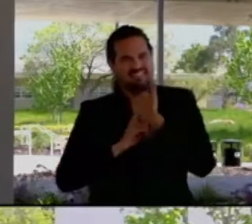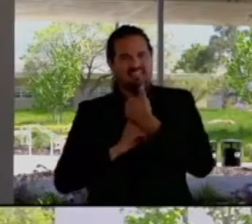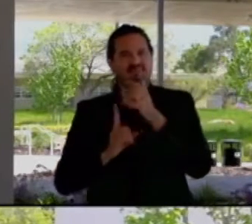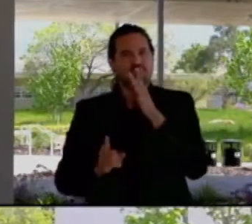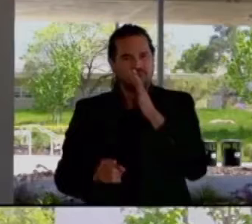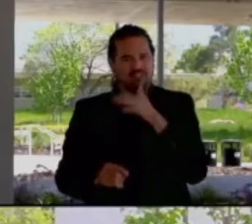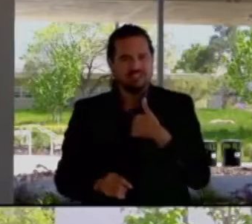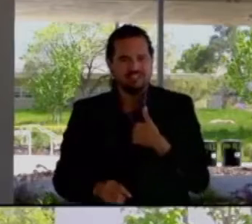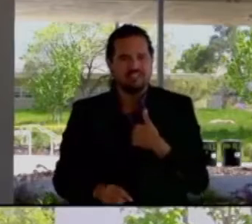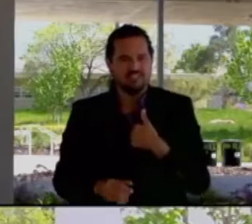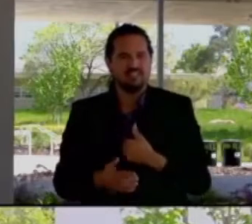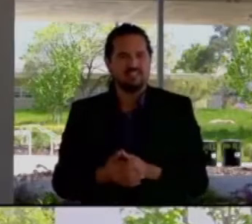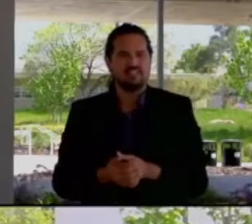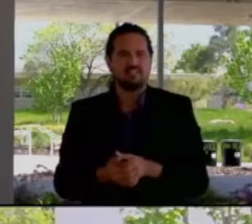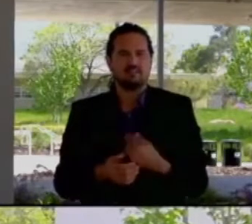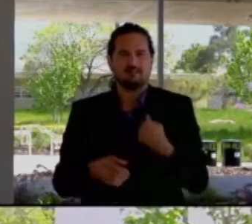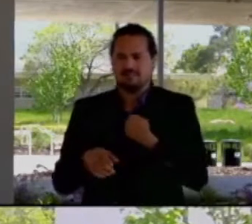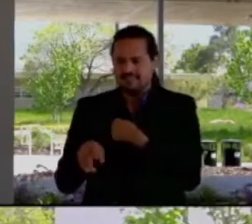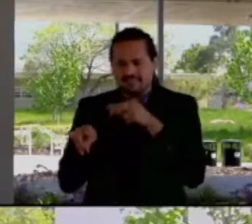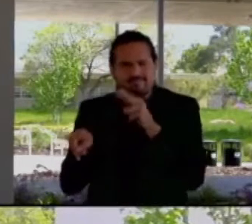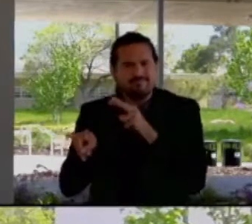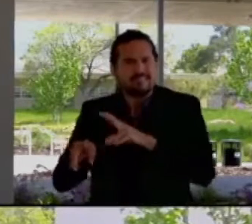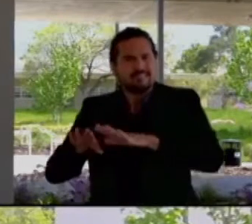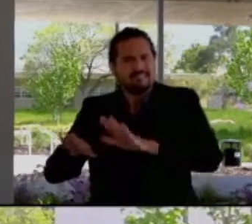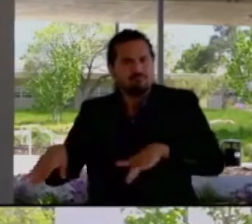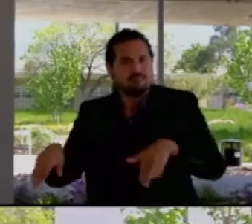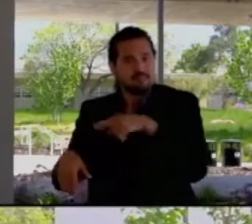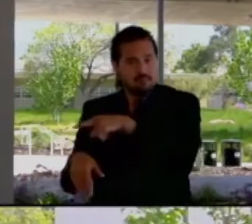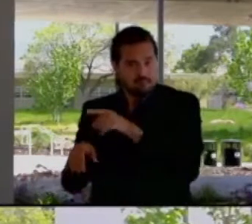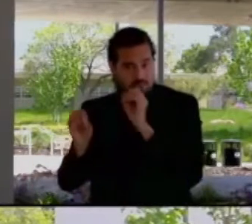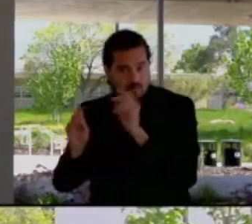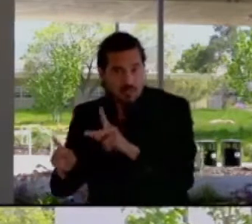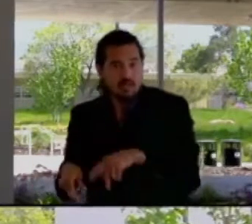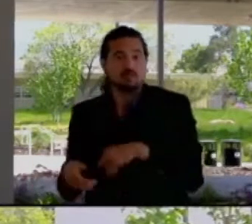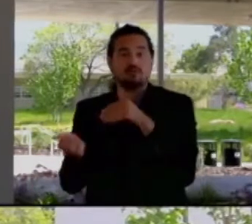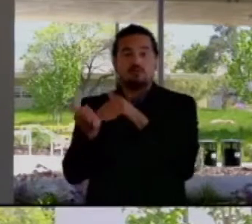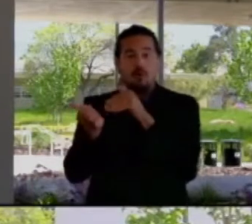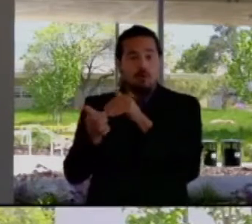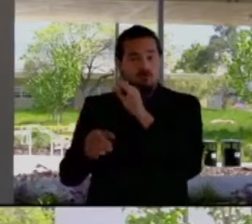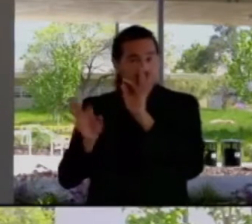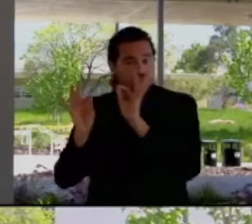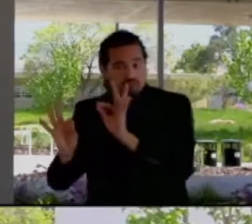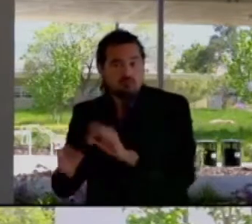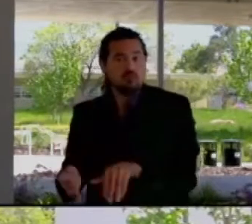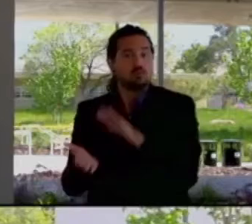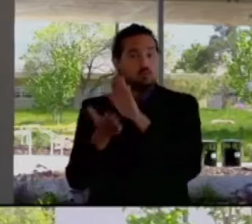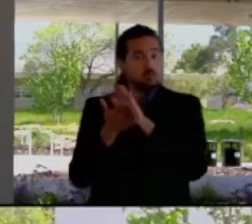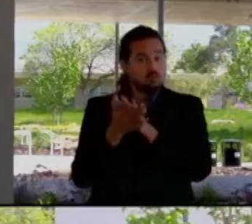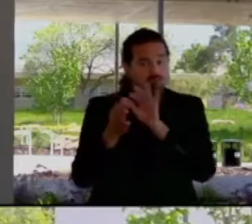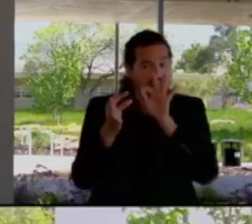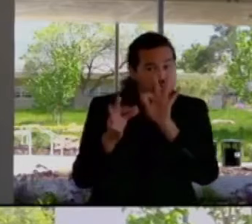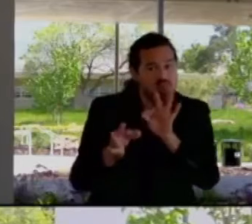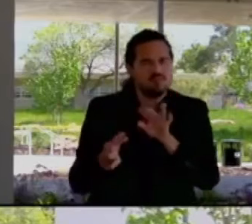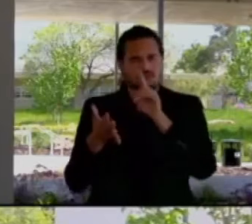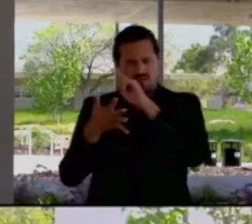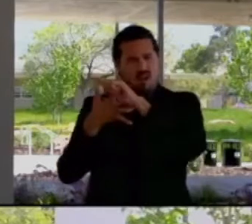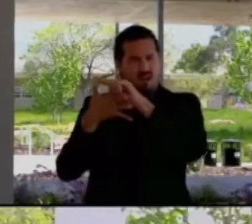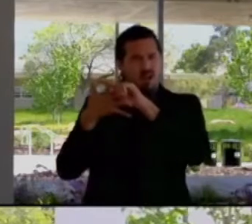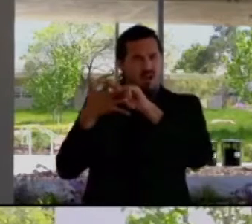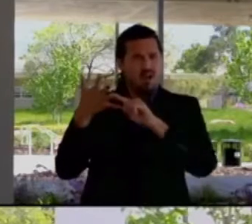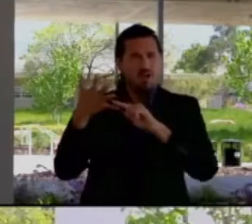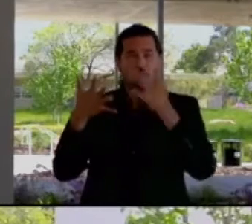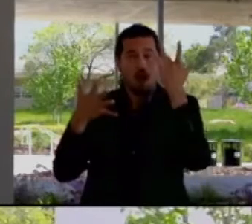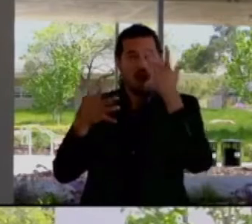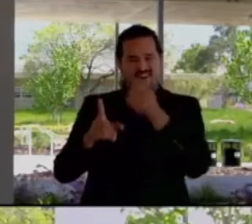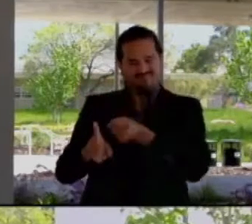attention, how they're going to be doing in school, all of those things. And so this is a decision that's not just up to the young person, but also it's a family decision. And so